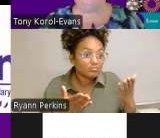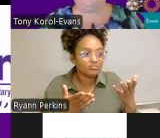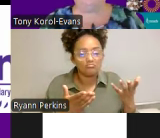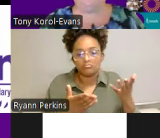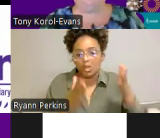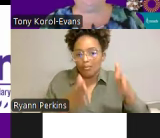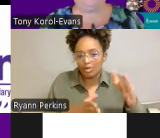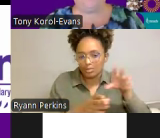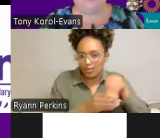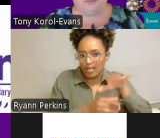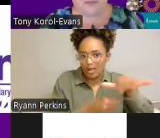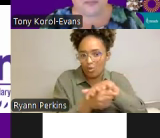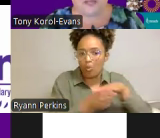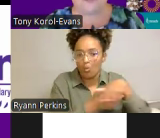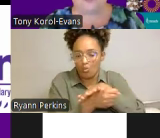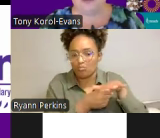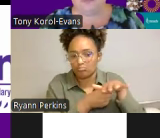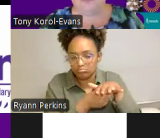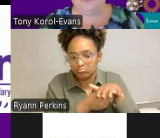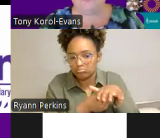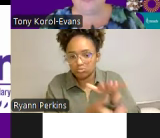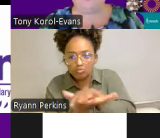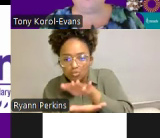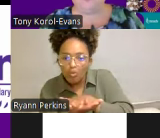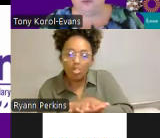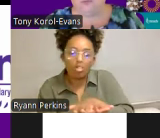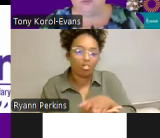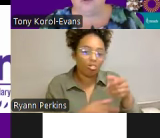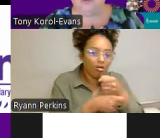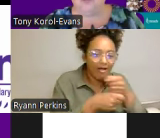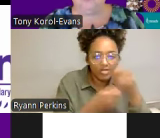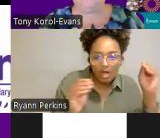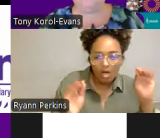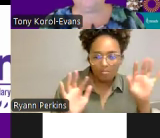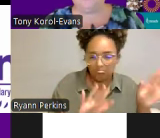it's 44.9% are people that they knew,